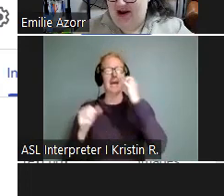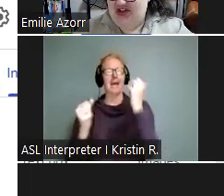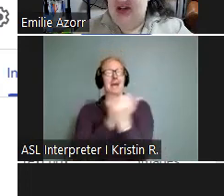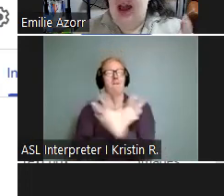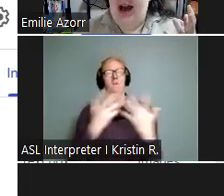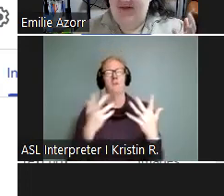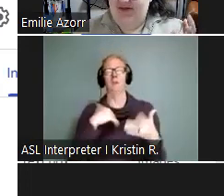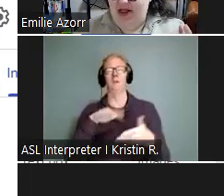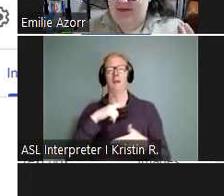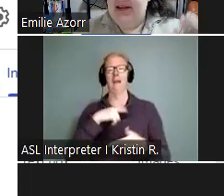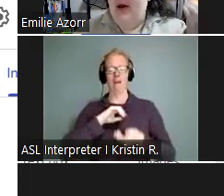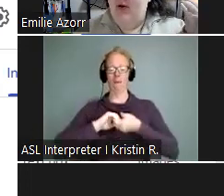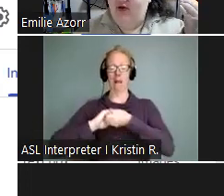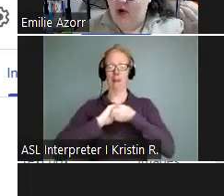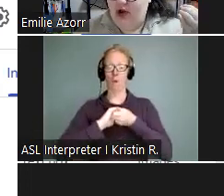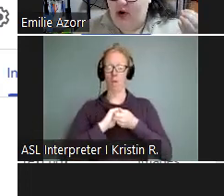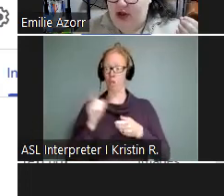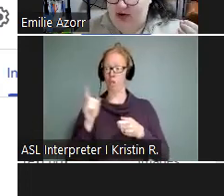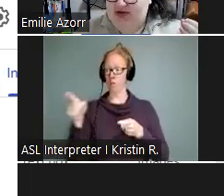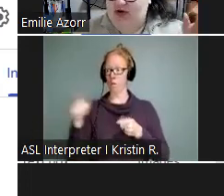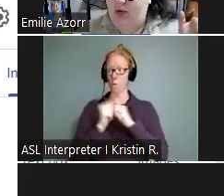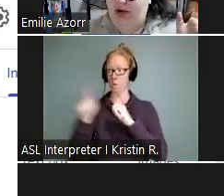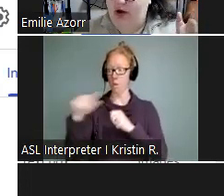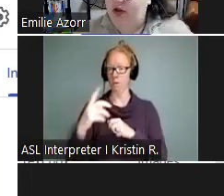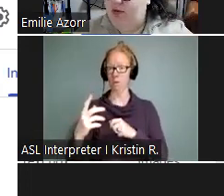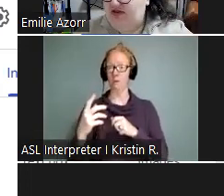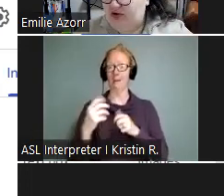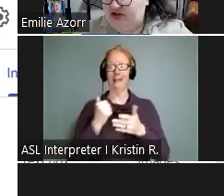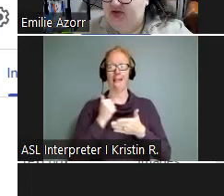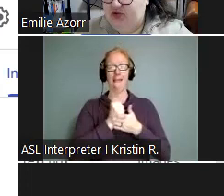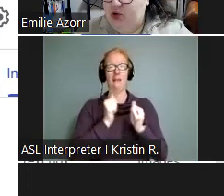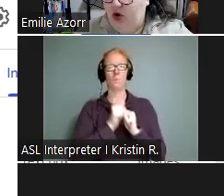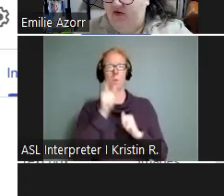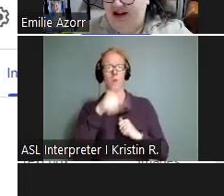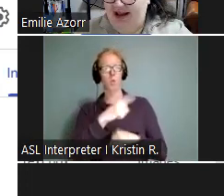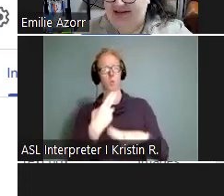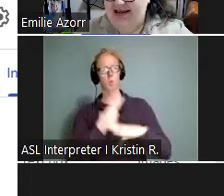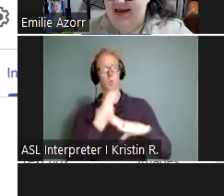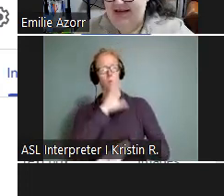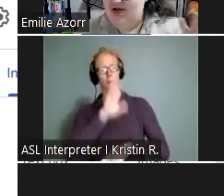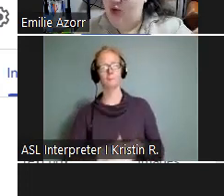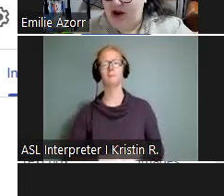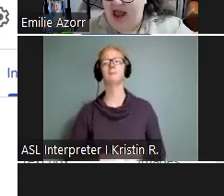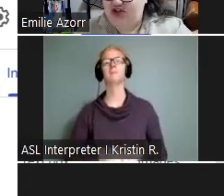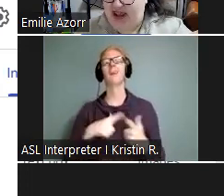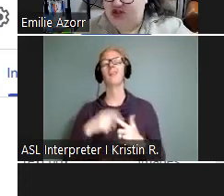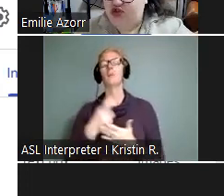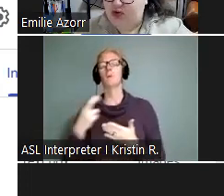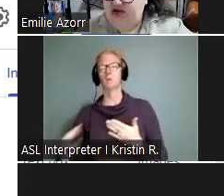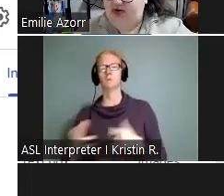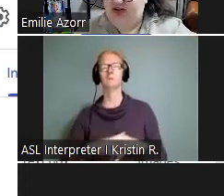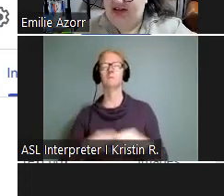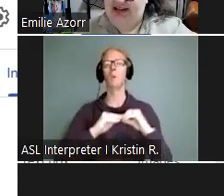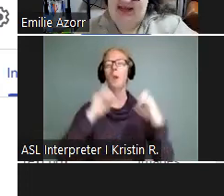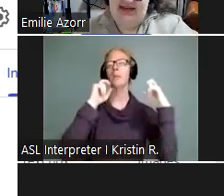our collaboration have developed for your use. When we go to the resources, which we'll go over next, these are more